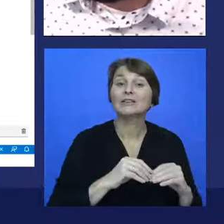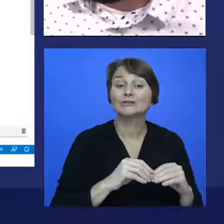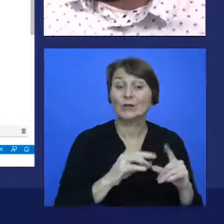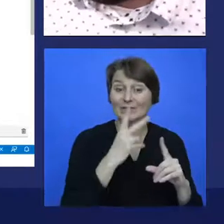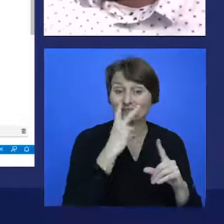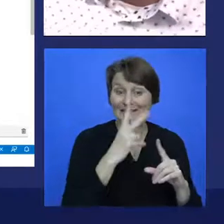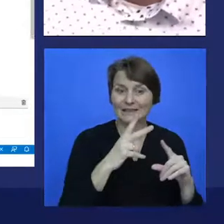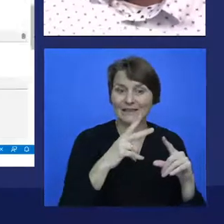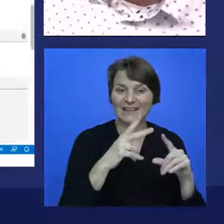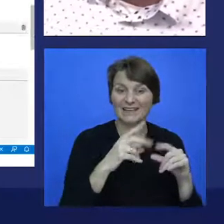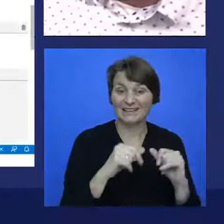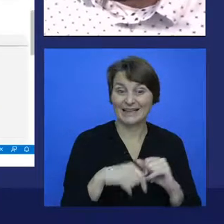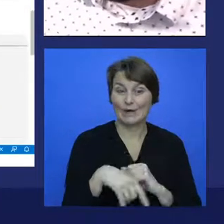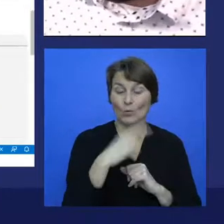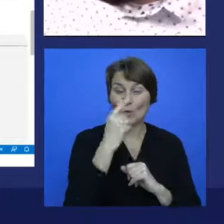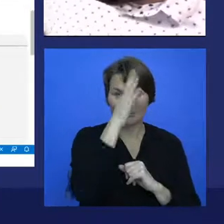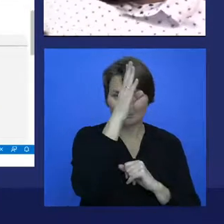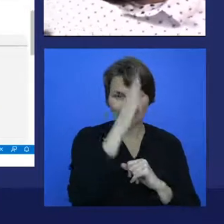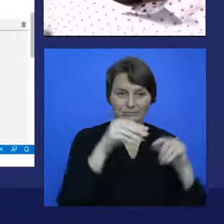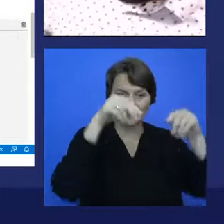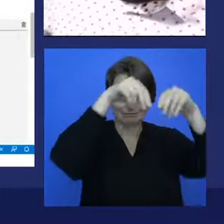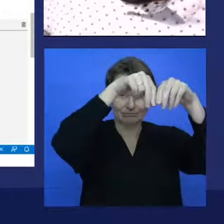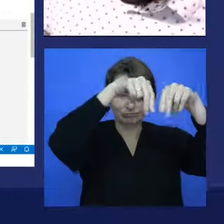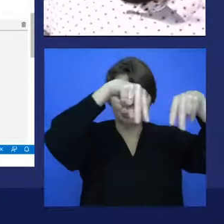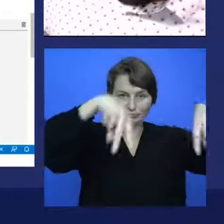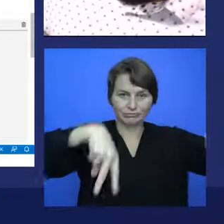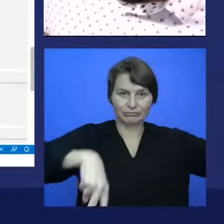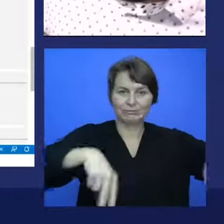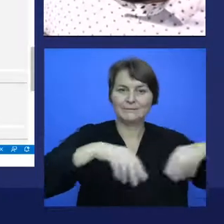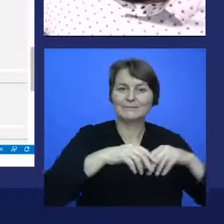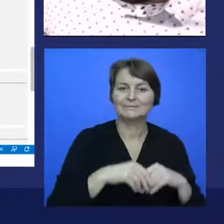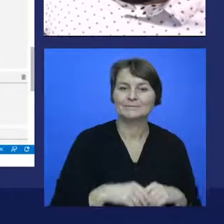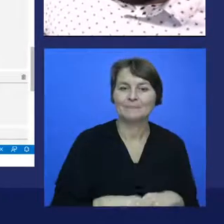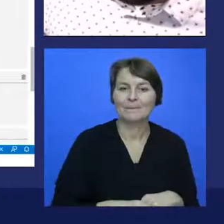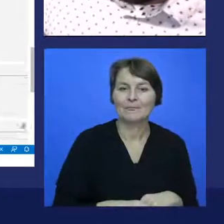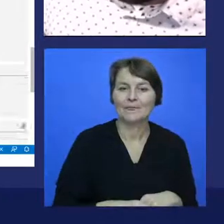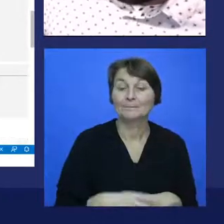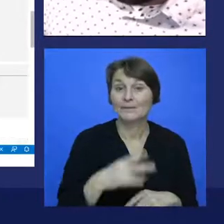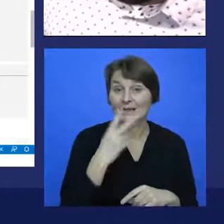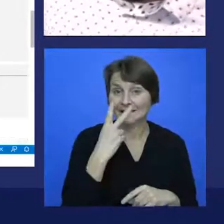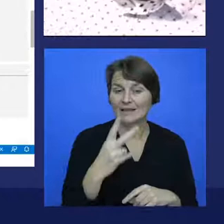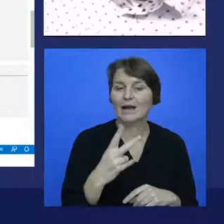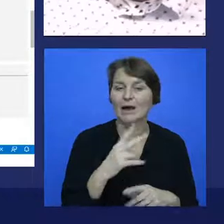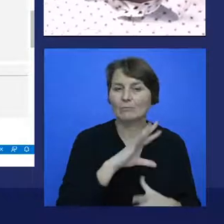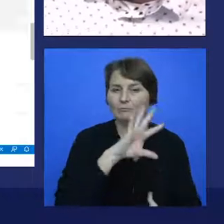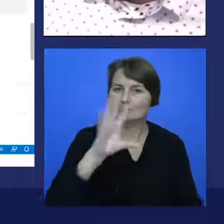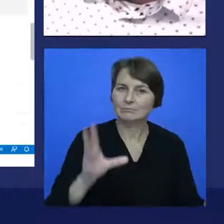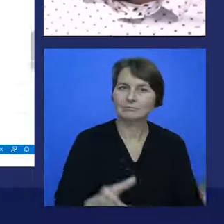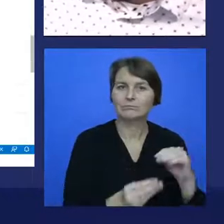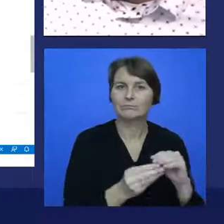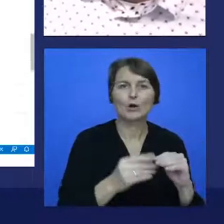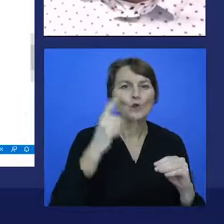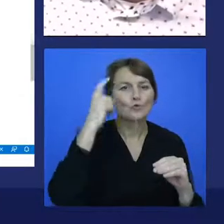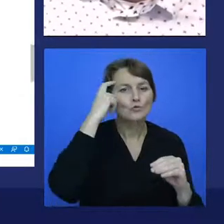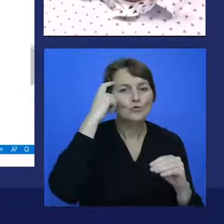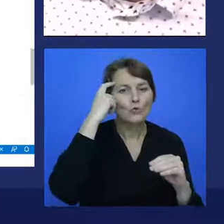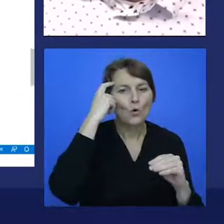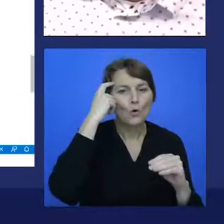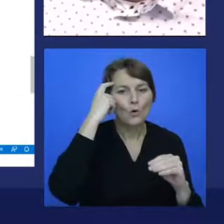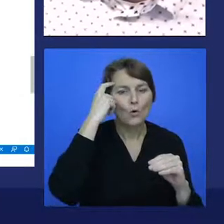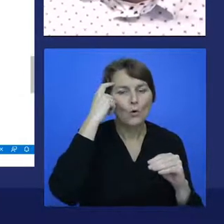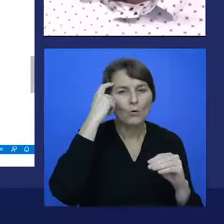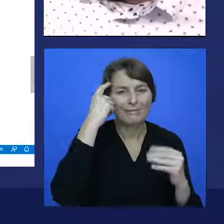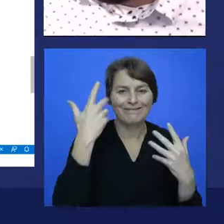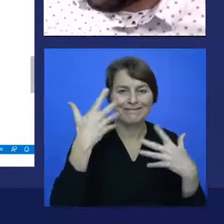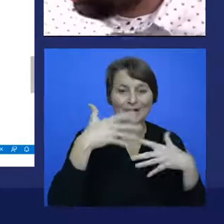there's basically a single op to do that, which is really cool. And here is this convolutional neural network, right? You can see it starts to